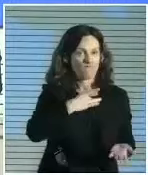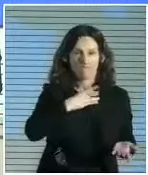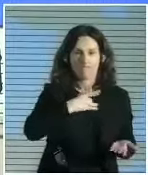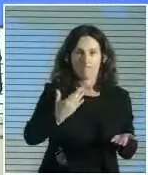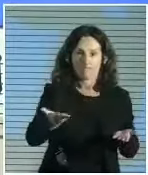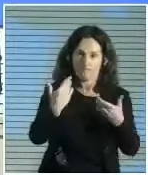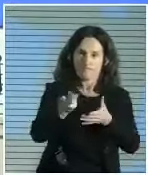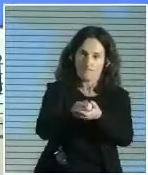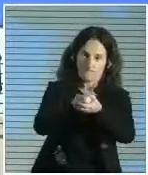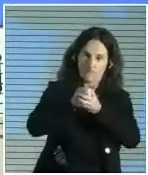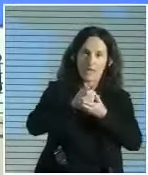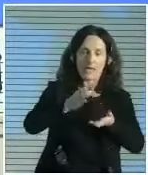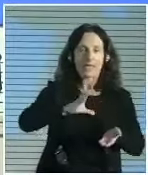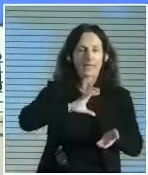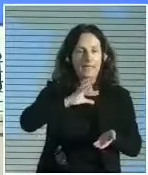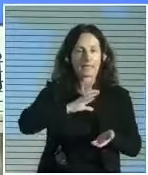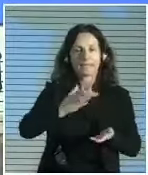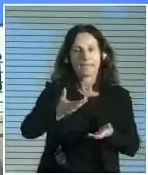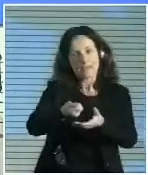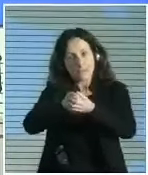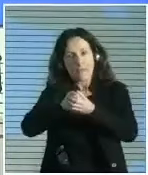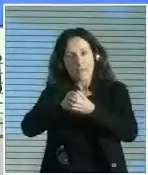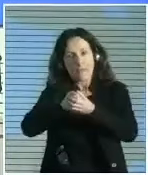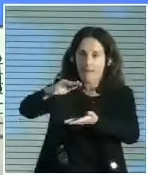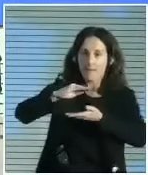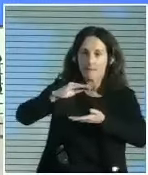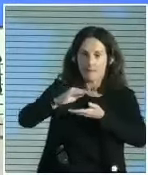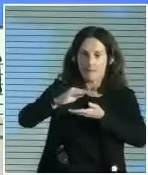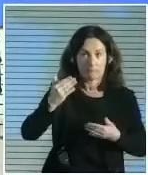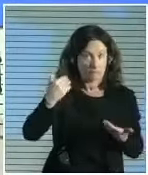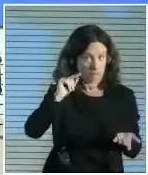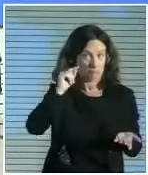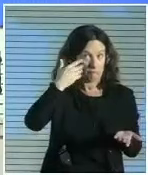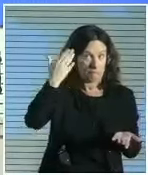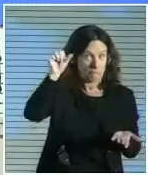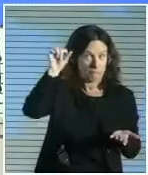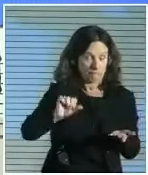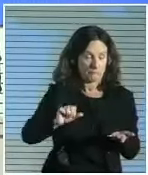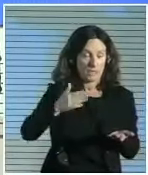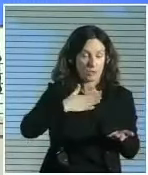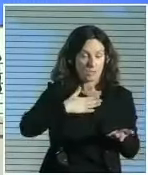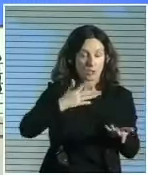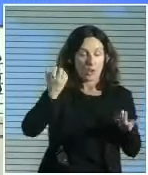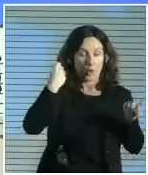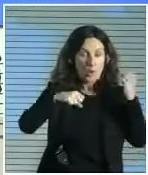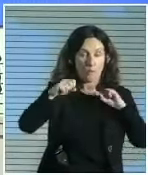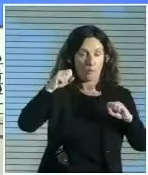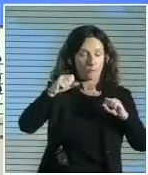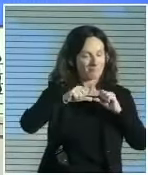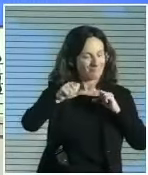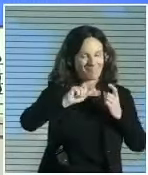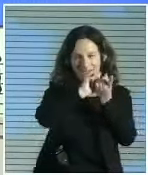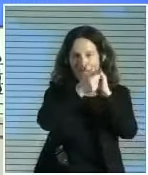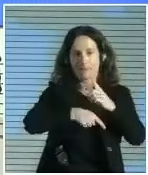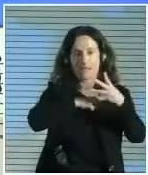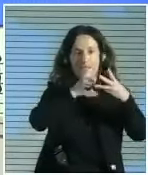PONANT. Eventually, we have to change our behaviors. The third one, it's you need to buy differently. The way we